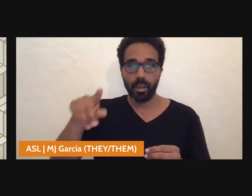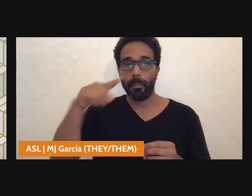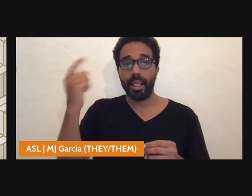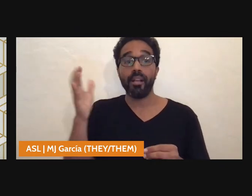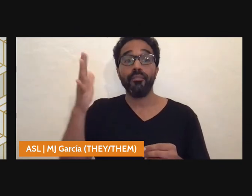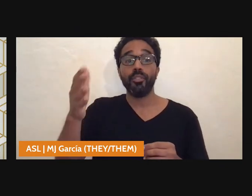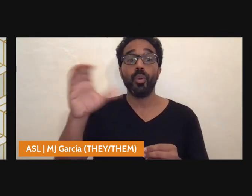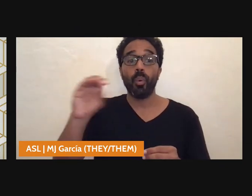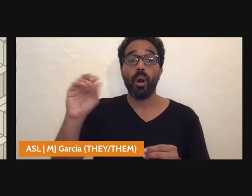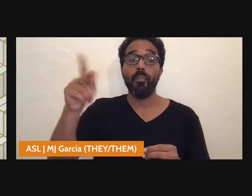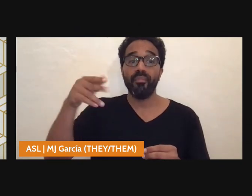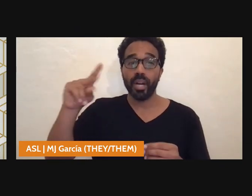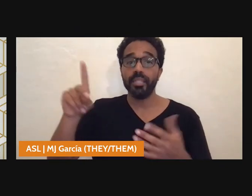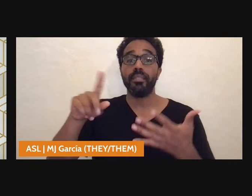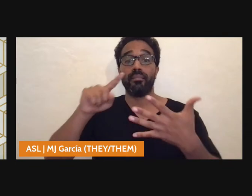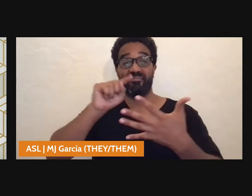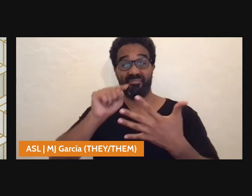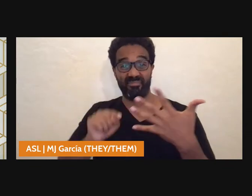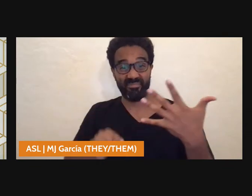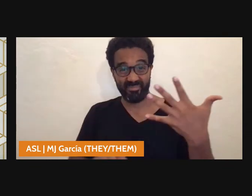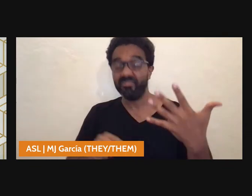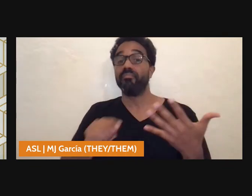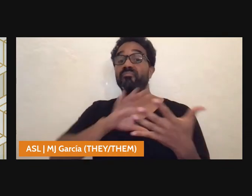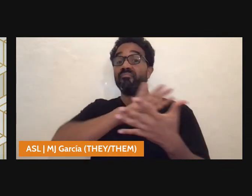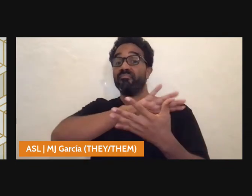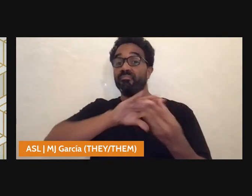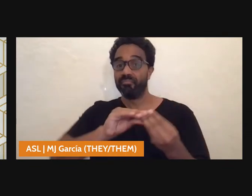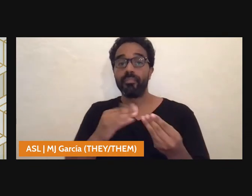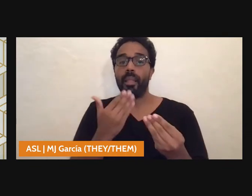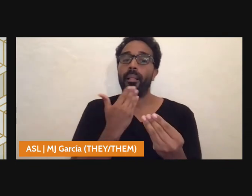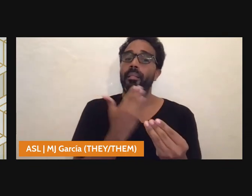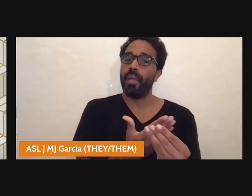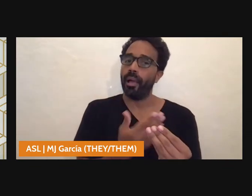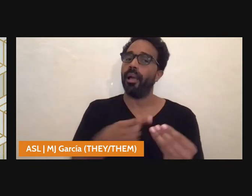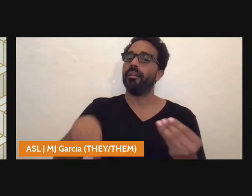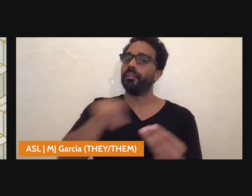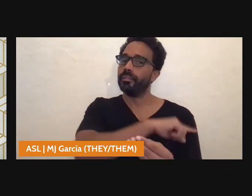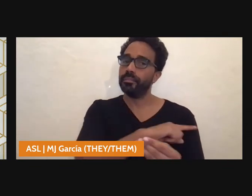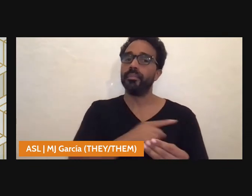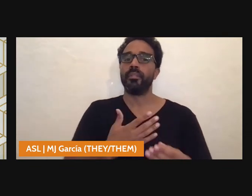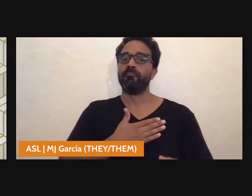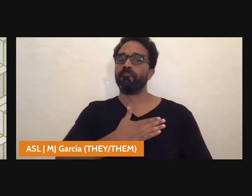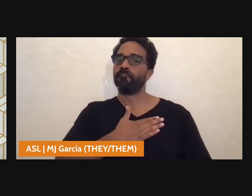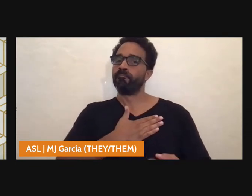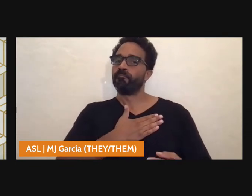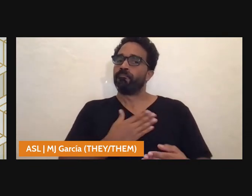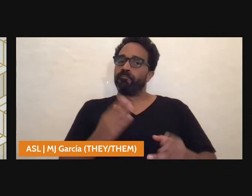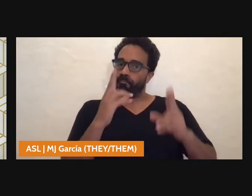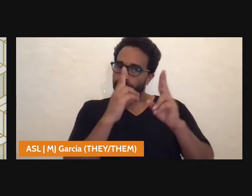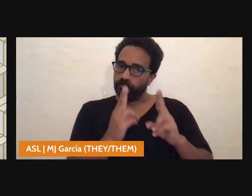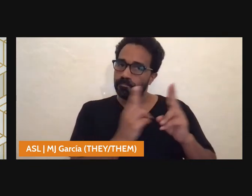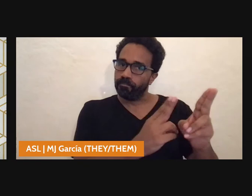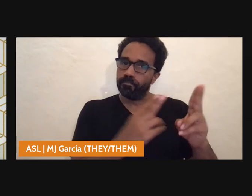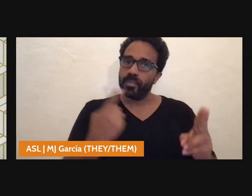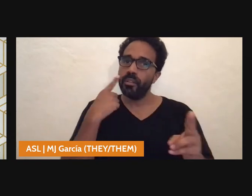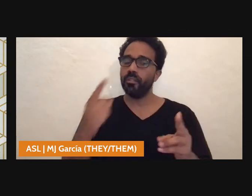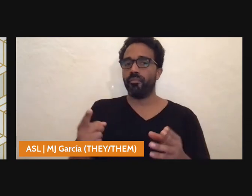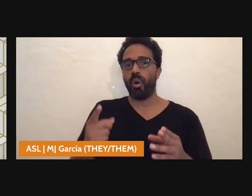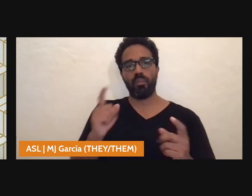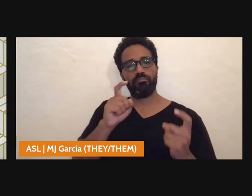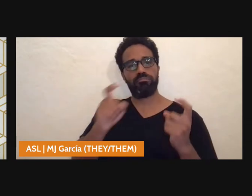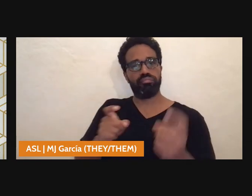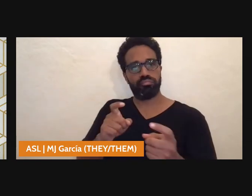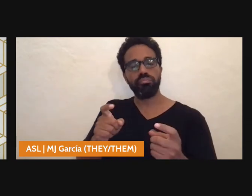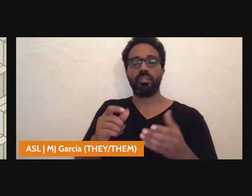Fund. All Washingtonians can acknowledge and applaud the power of Black leadership and philanthropy and contribute toward making